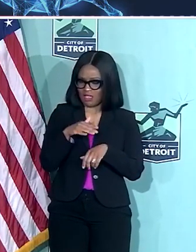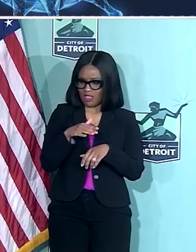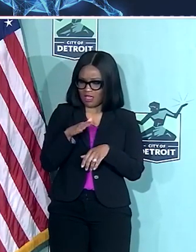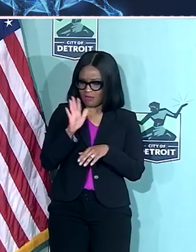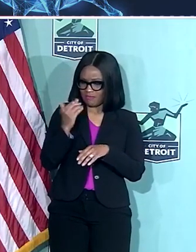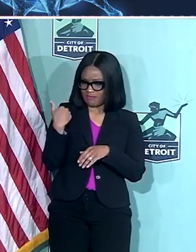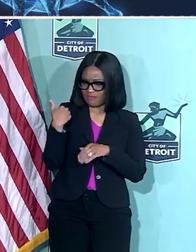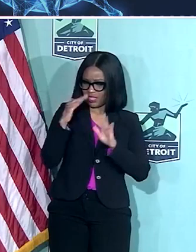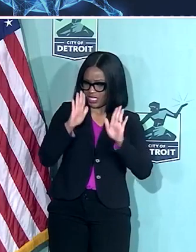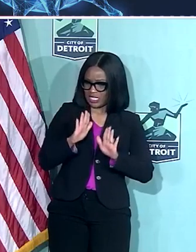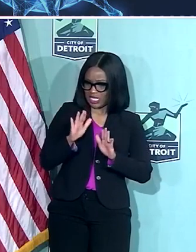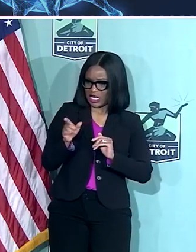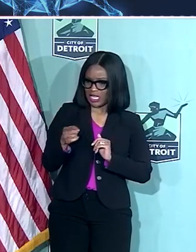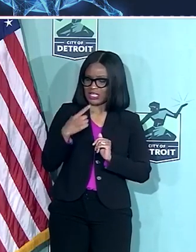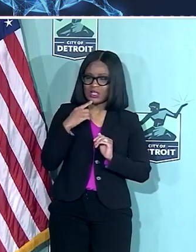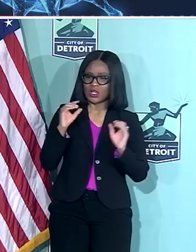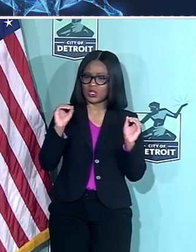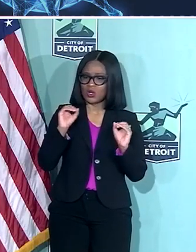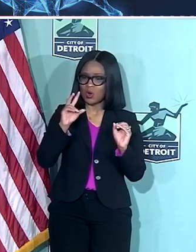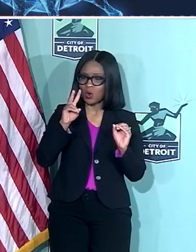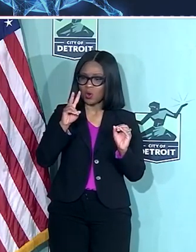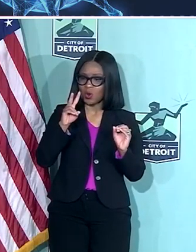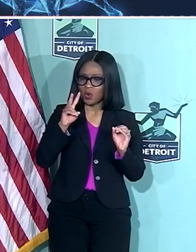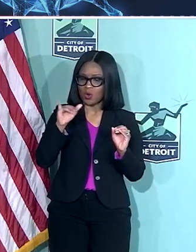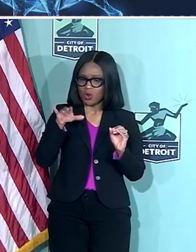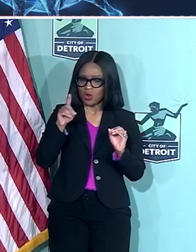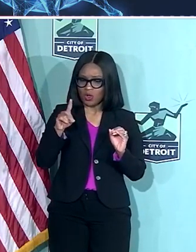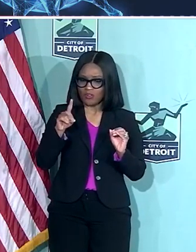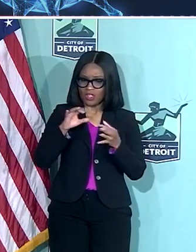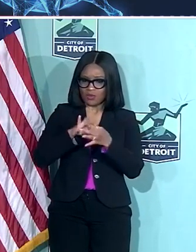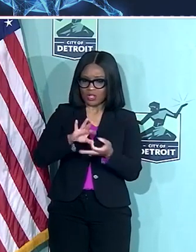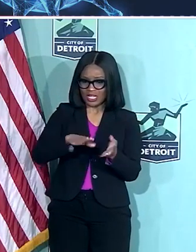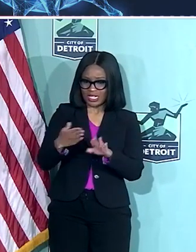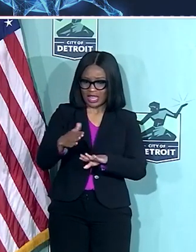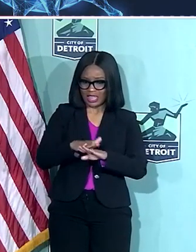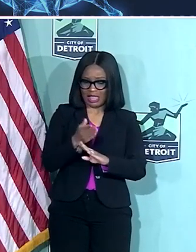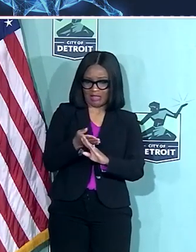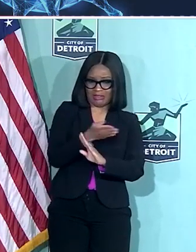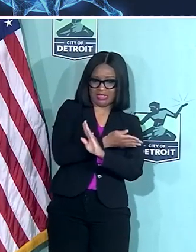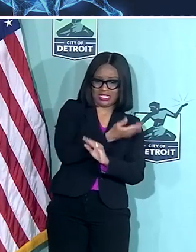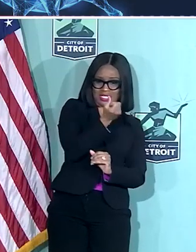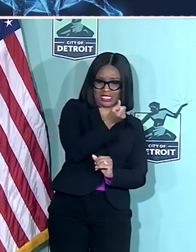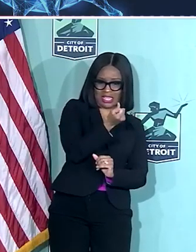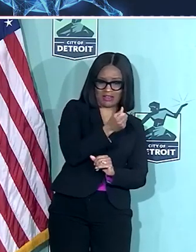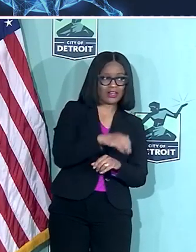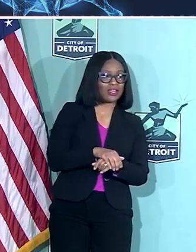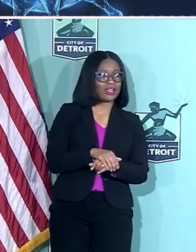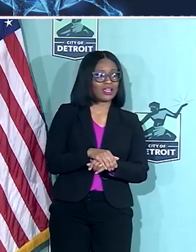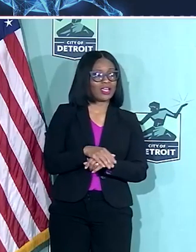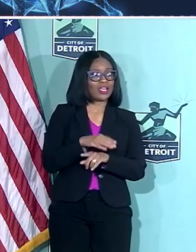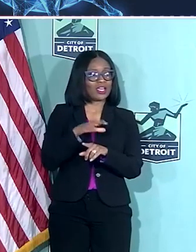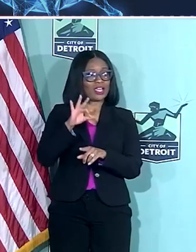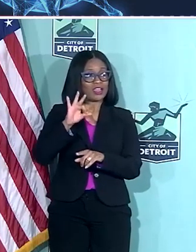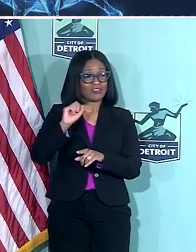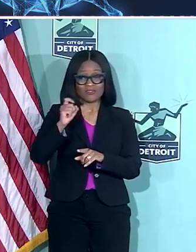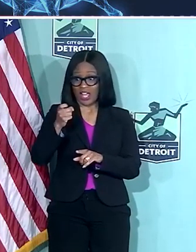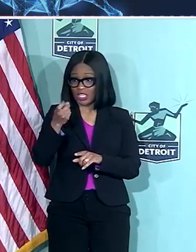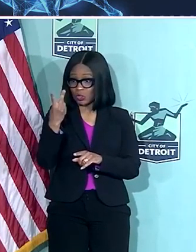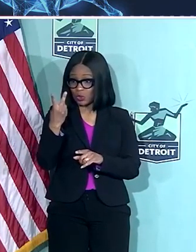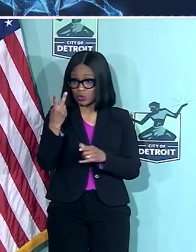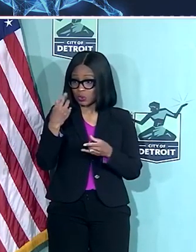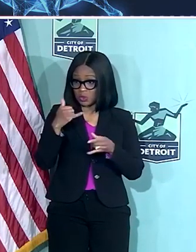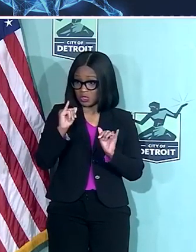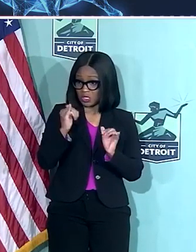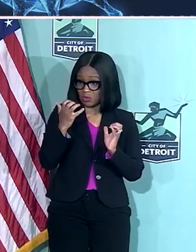Sunday that there were no COVID-related deaths on Saturday, I believe. And Ingrid Kelly from Fox 2 was wanting to know if that number still held or